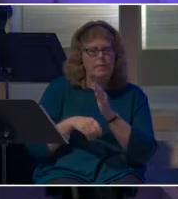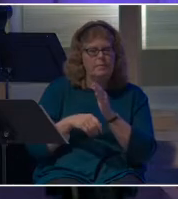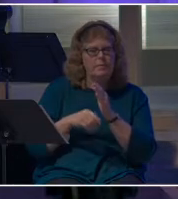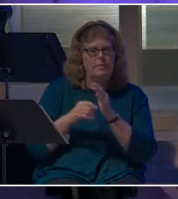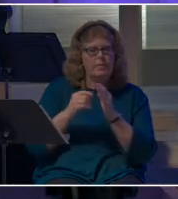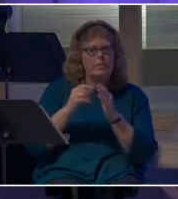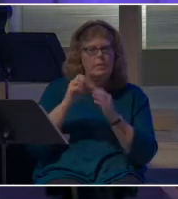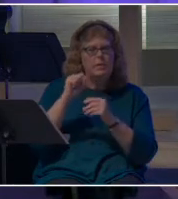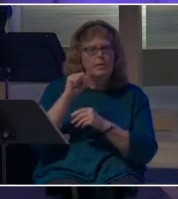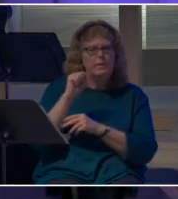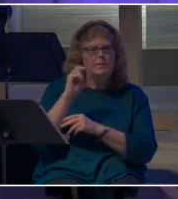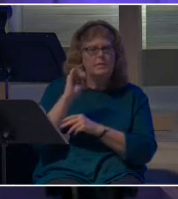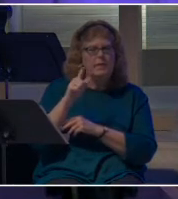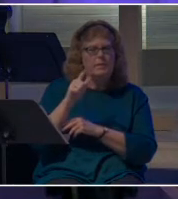what Samuel has been alluding to